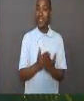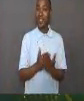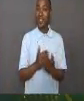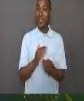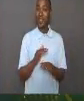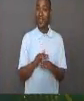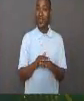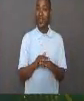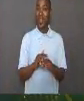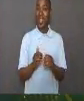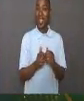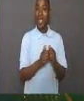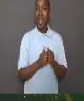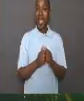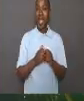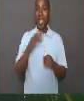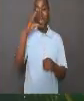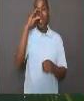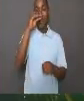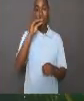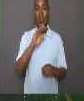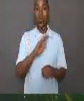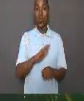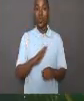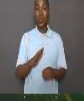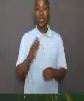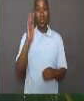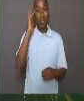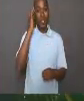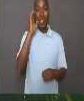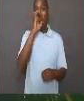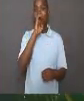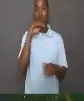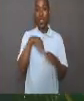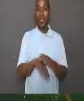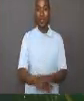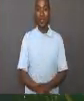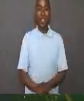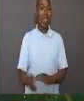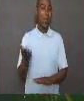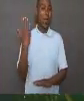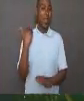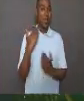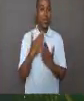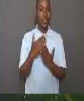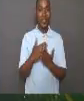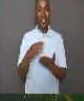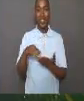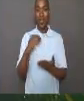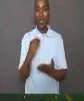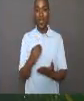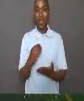common human disease in Ethiopia. In our last lesson, we learned